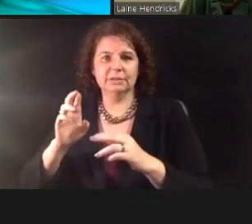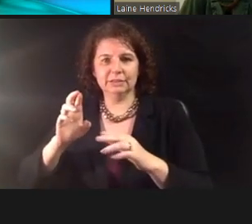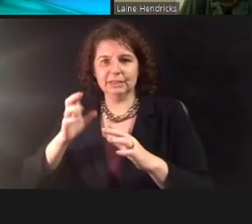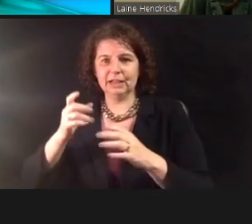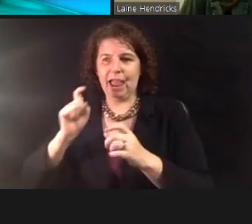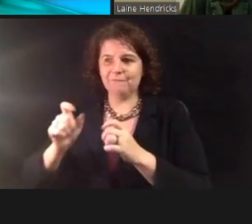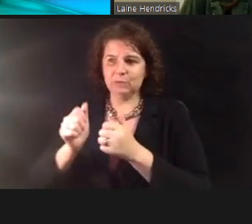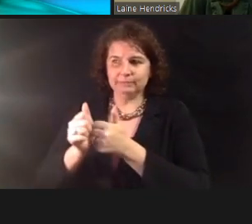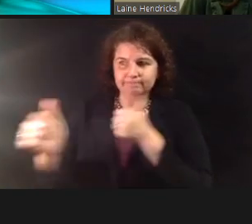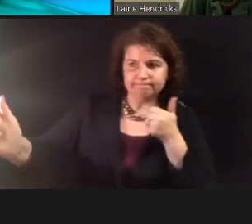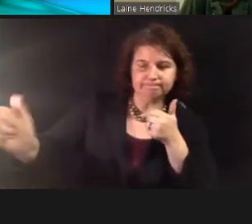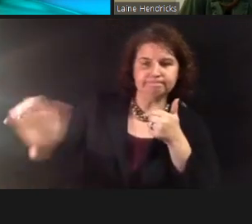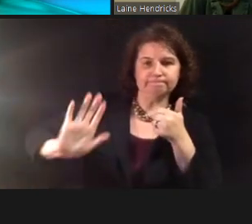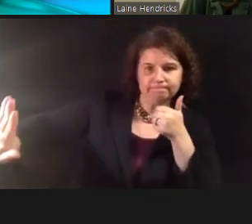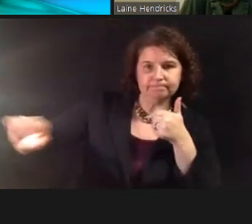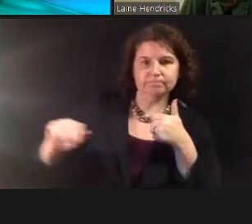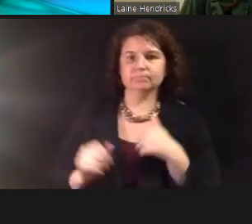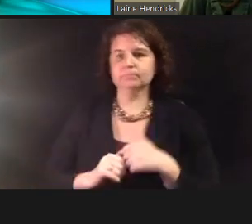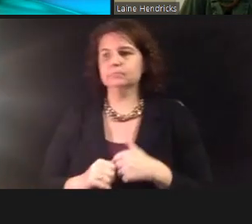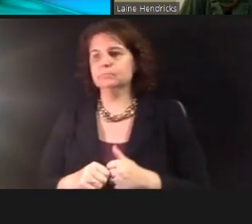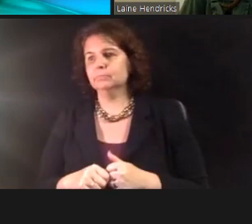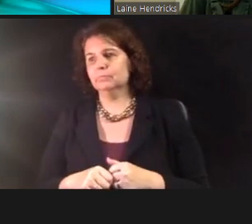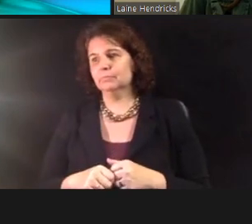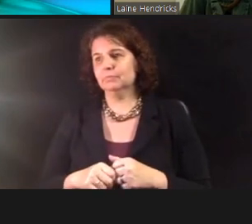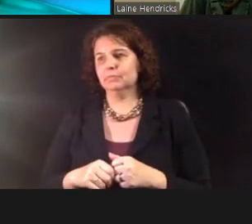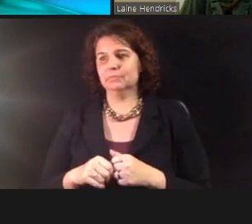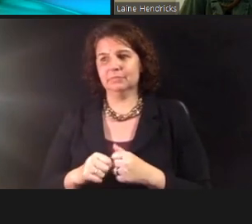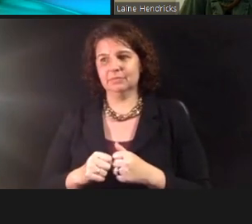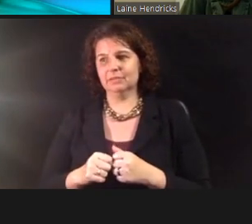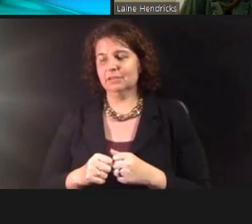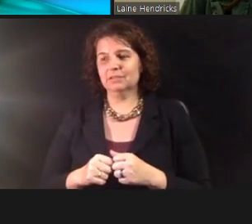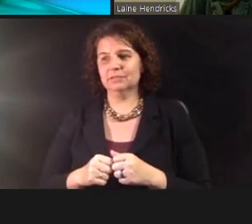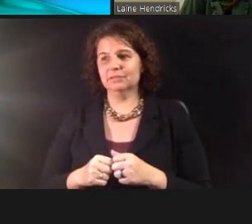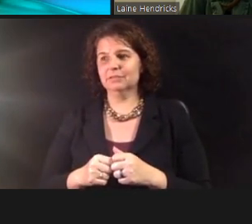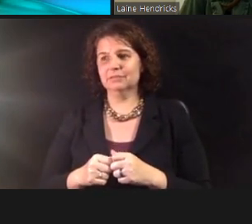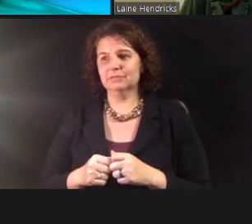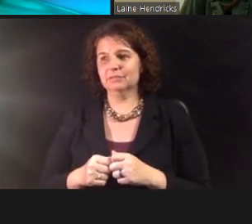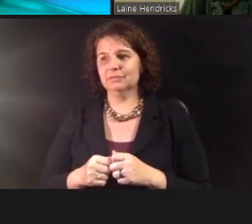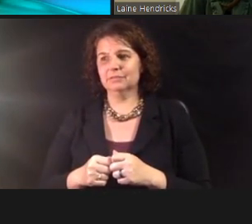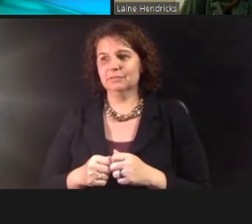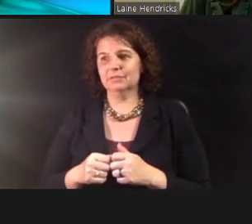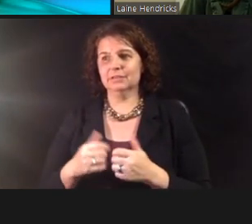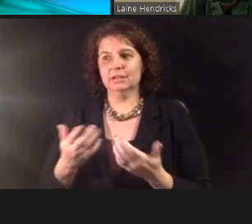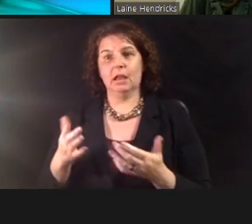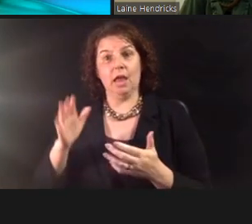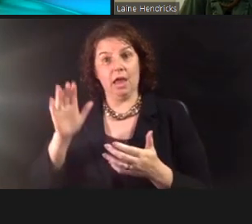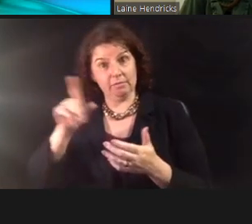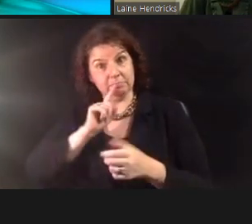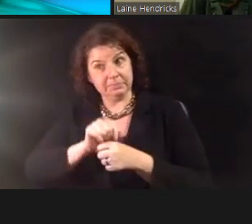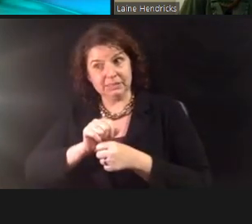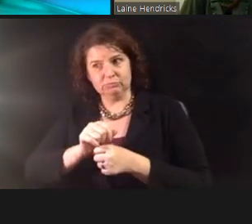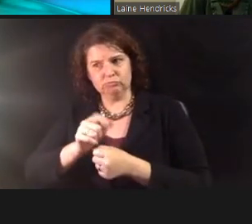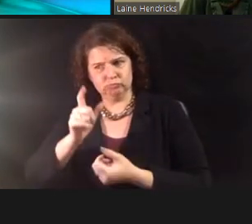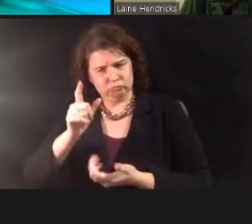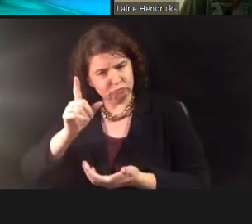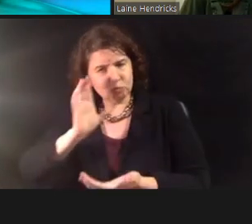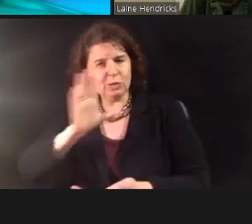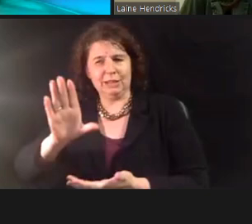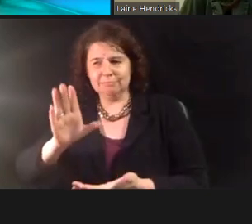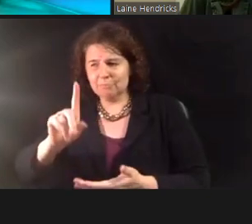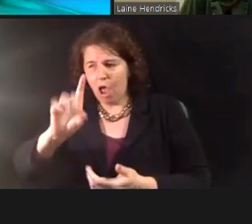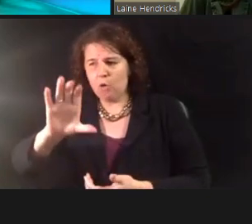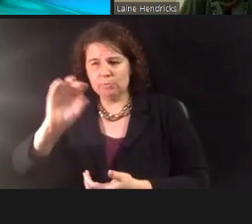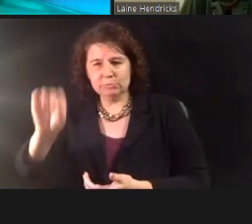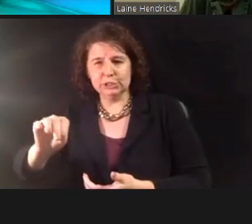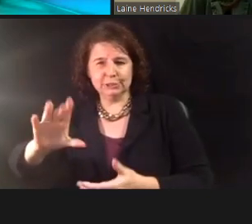Covering our face, having said that, we're not guaranteeing that, 100% that you never, if you're covering